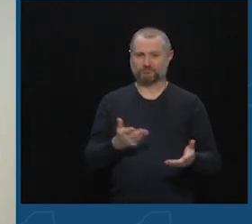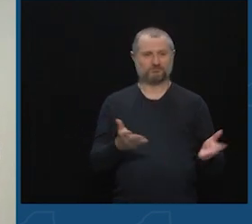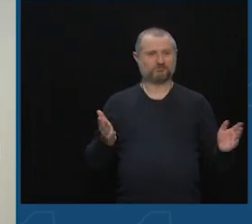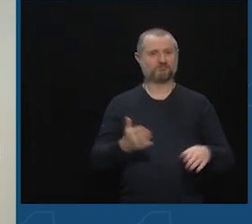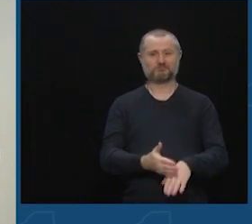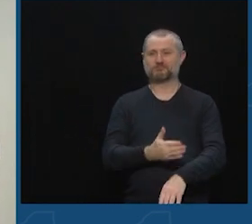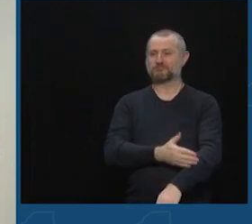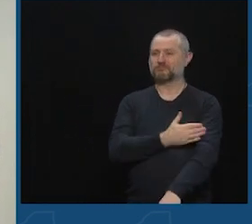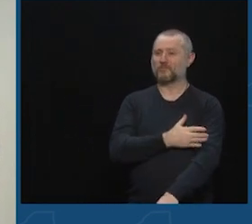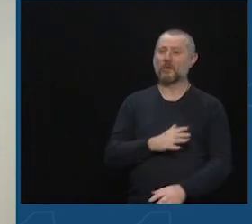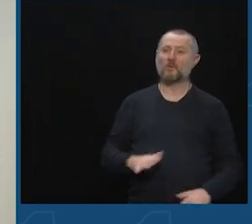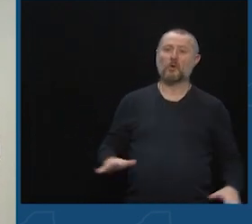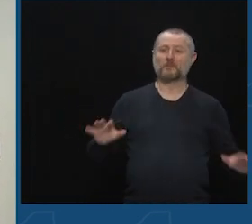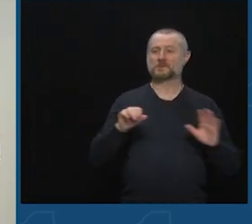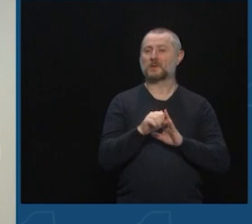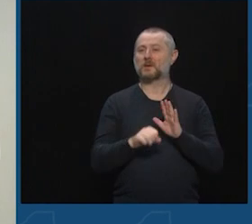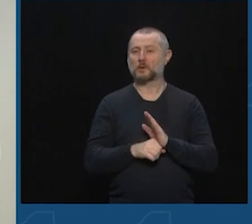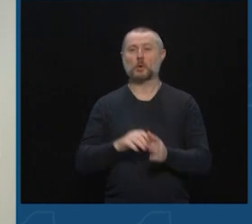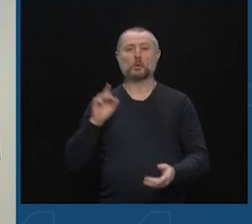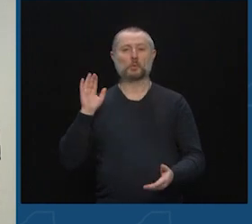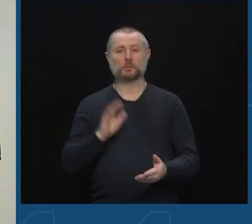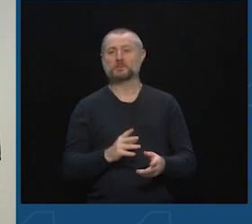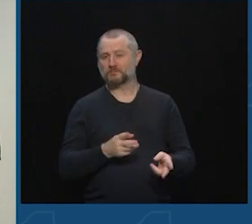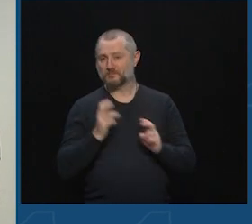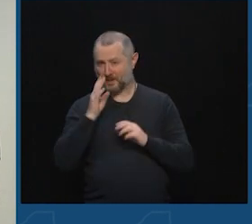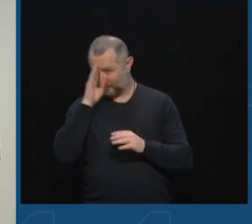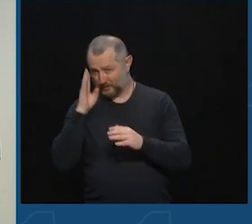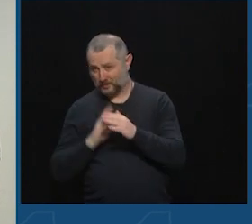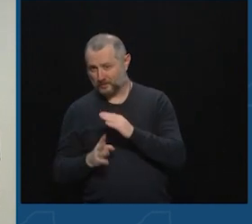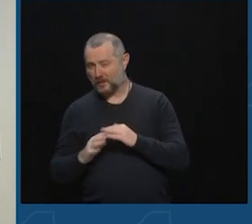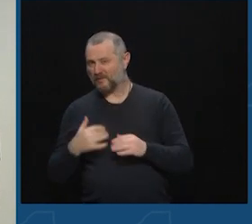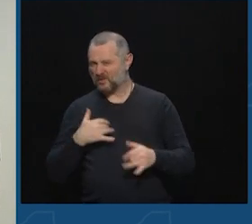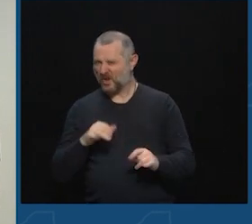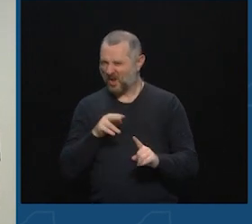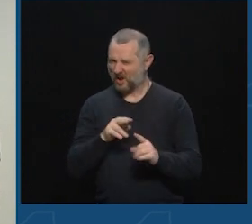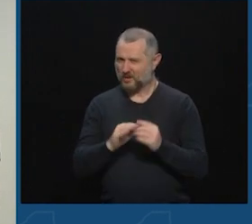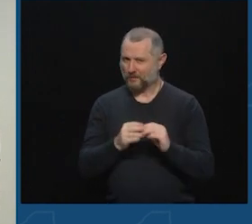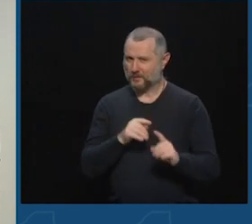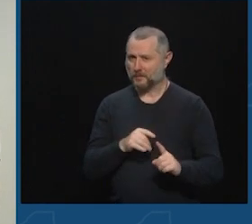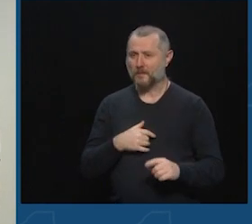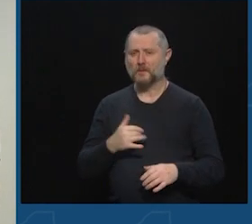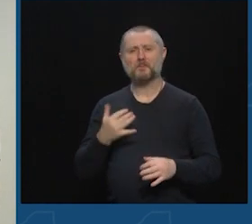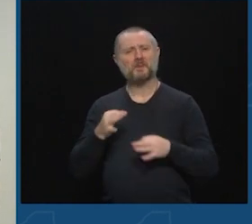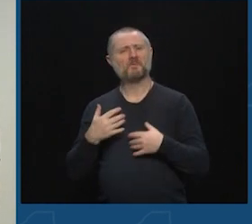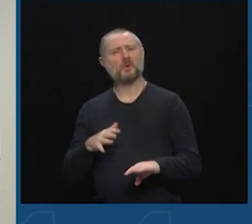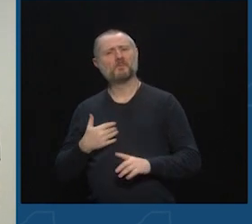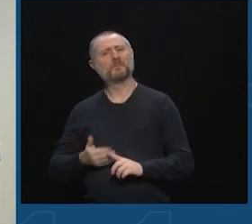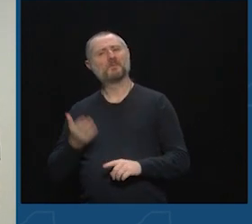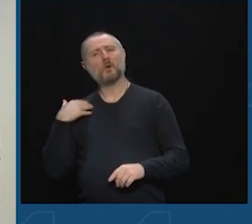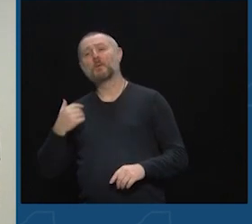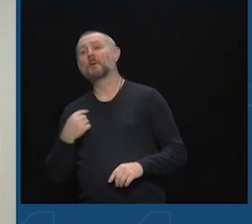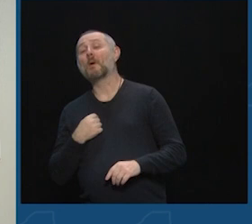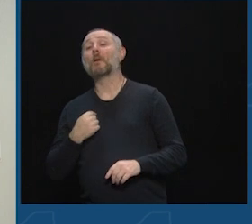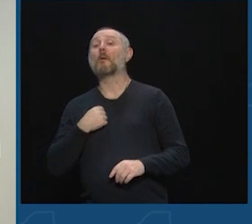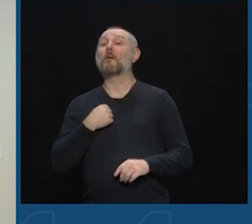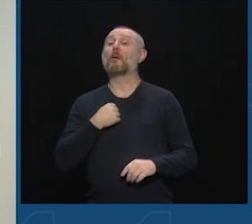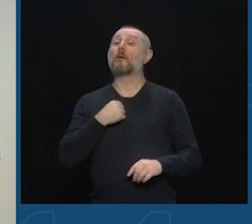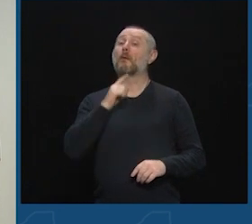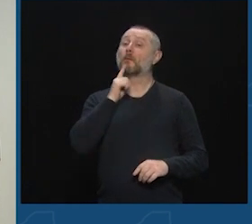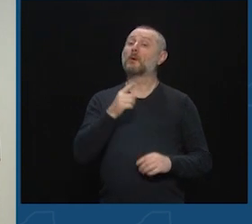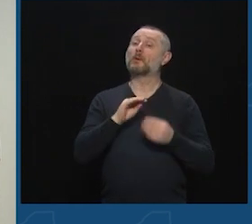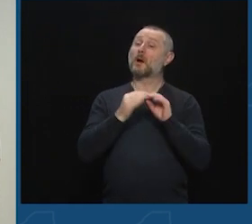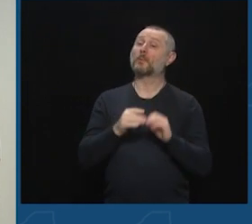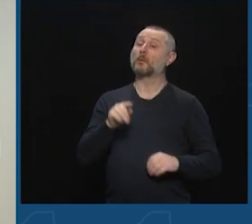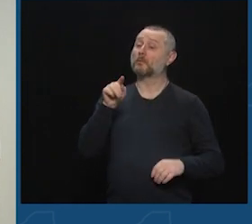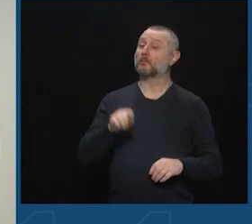all across the state, and that's exactly the metric I'm looking at. As we've explained from the very beginning, it starts with the infection. If